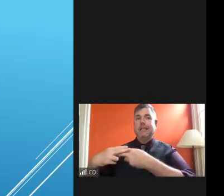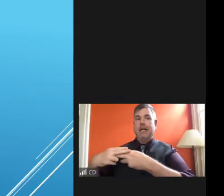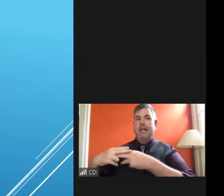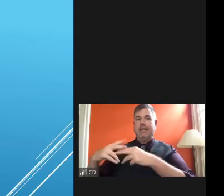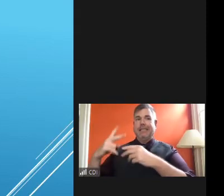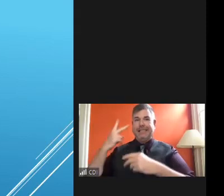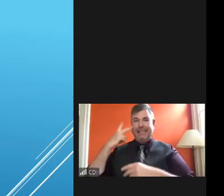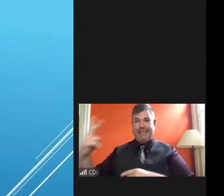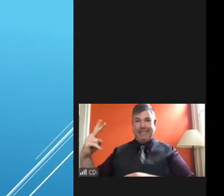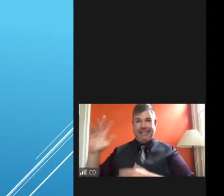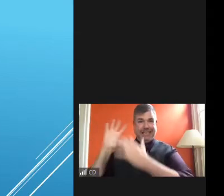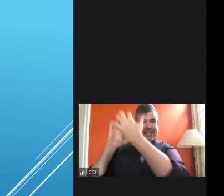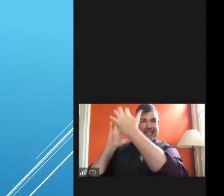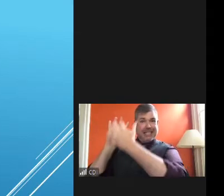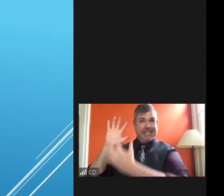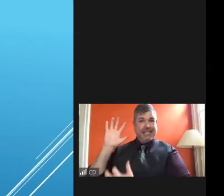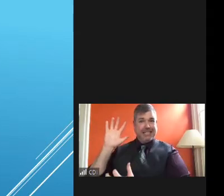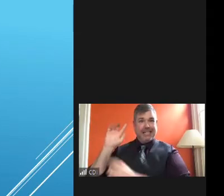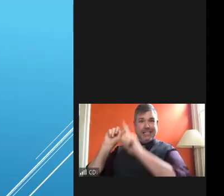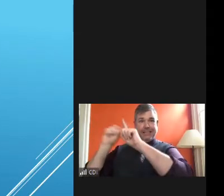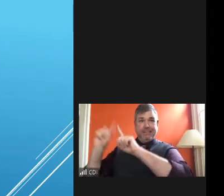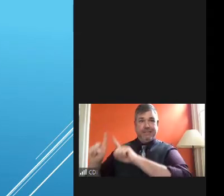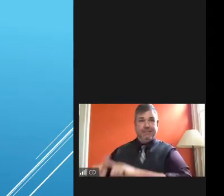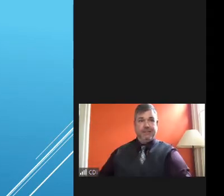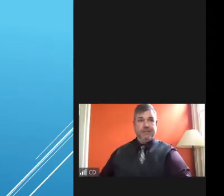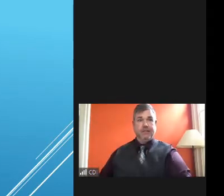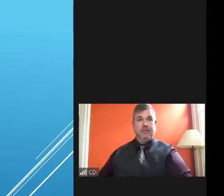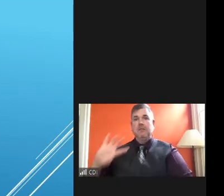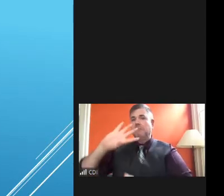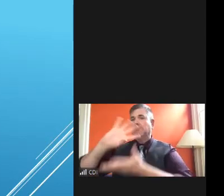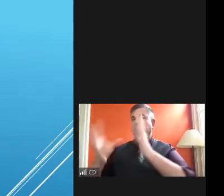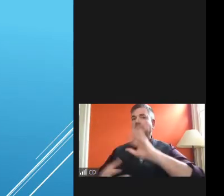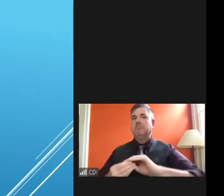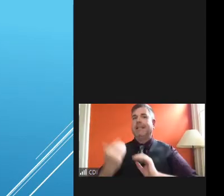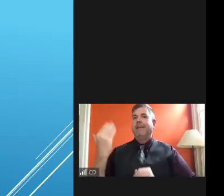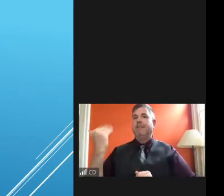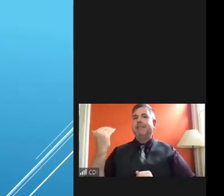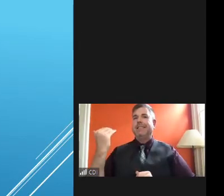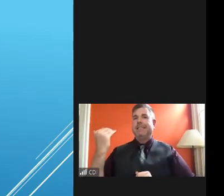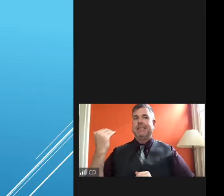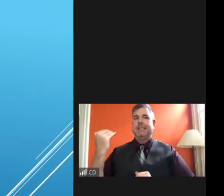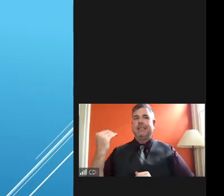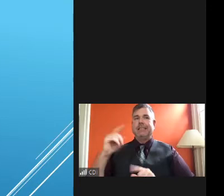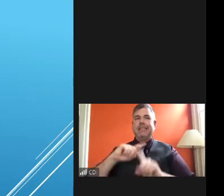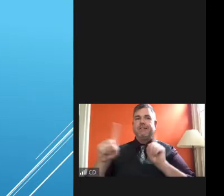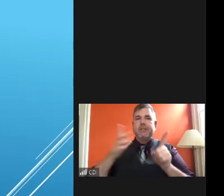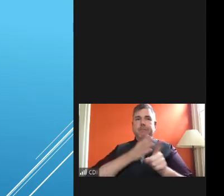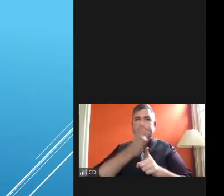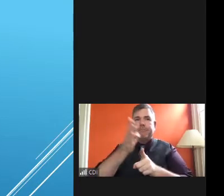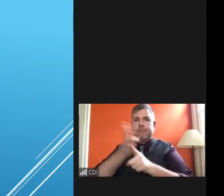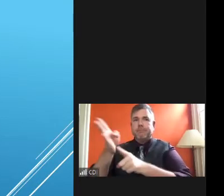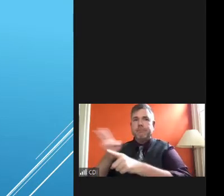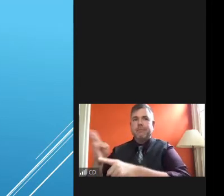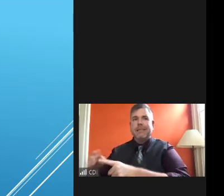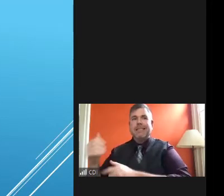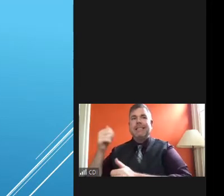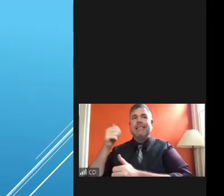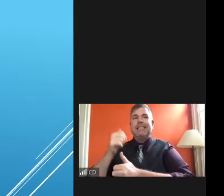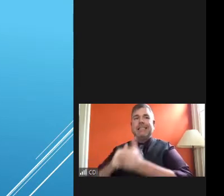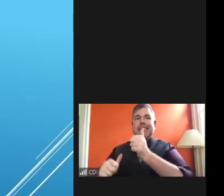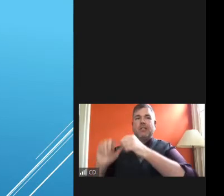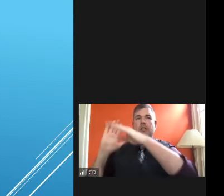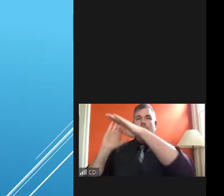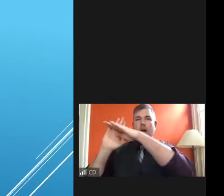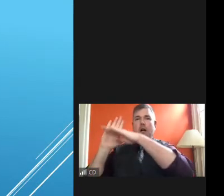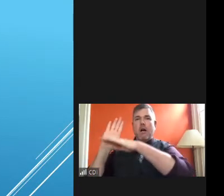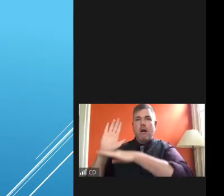I think it looks like about 15 teams, but there were actually a lot of subgroups within many of these groups who